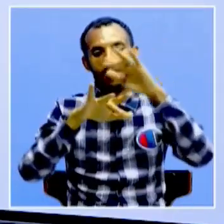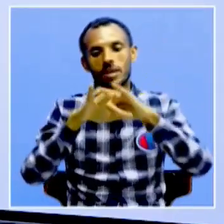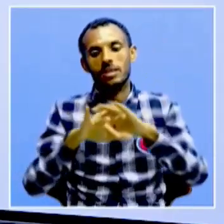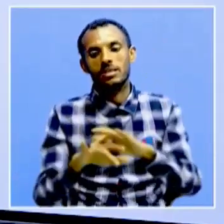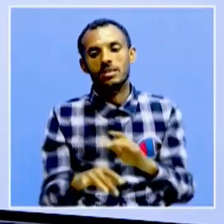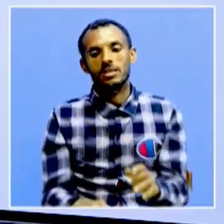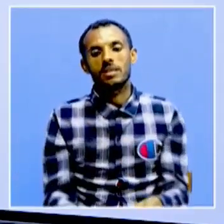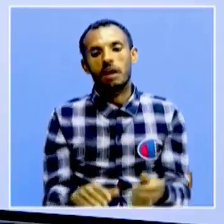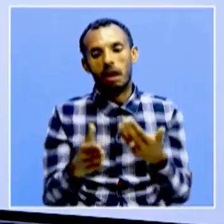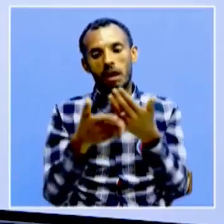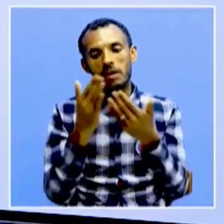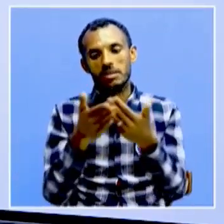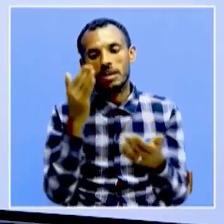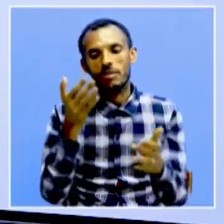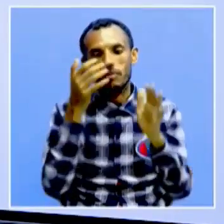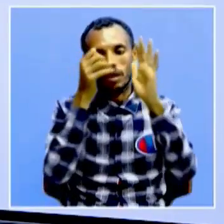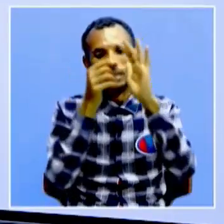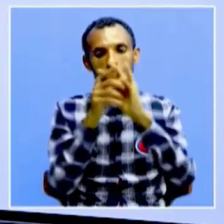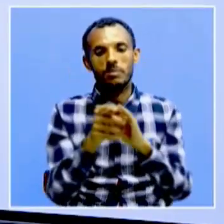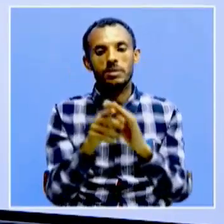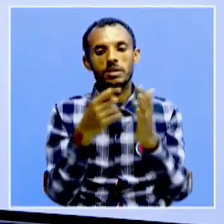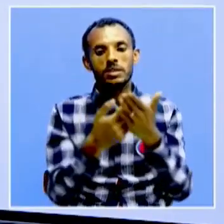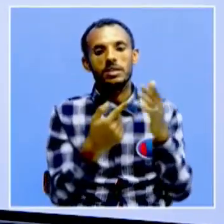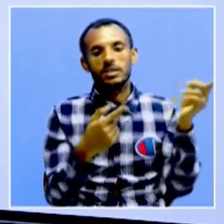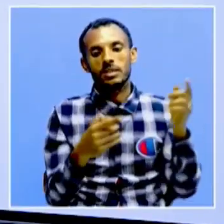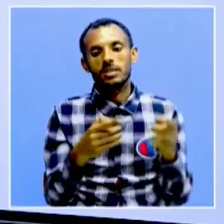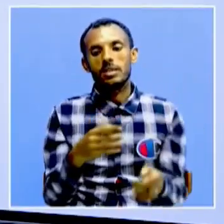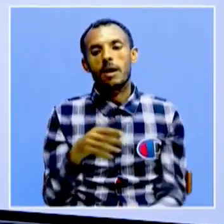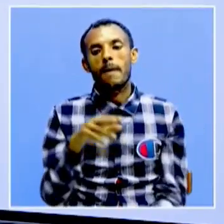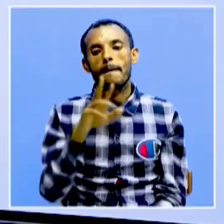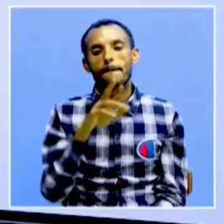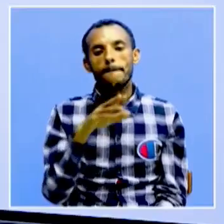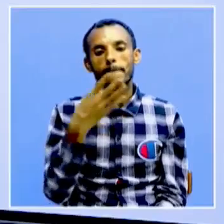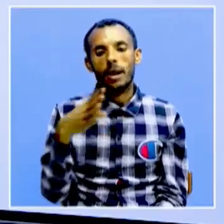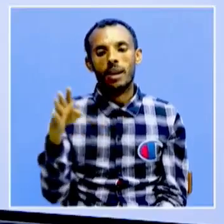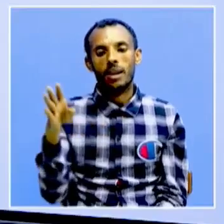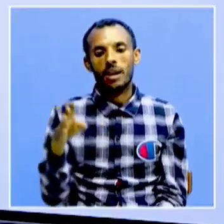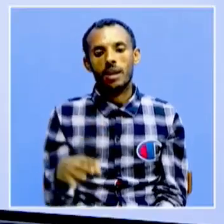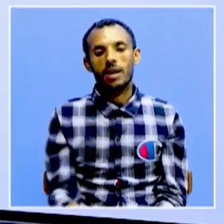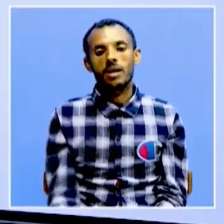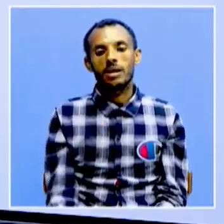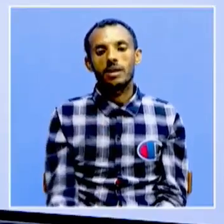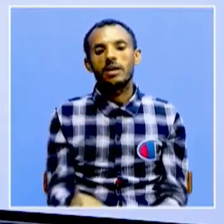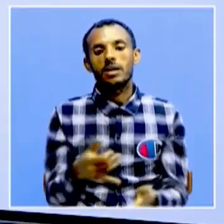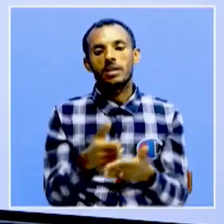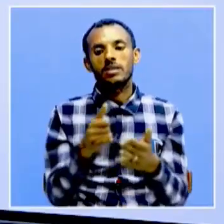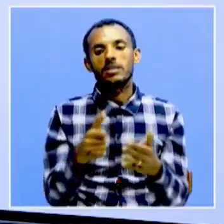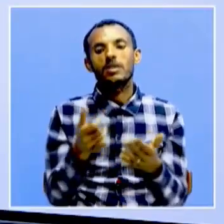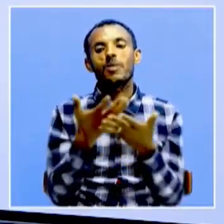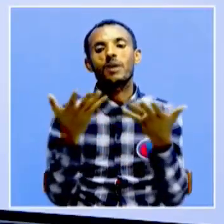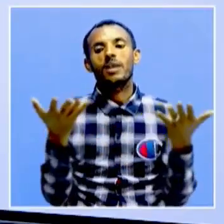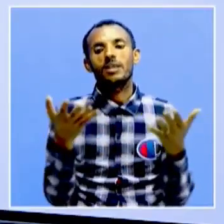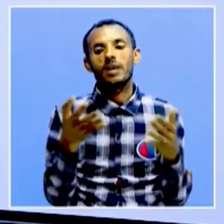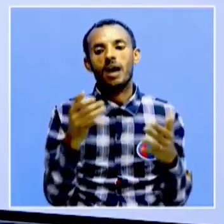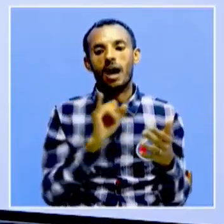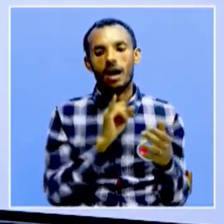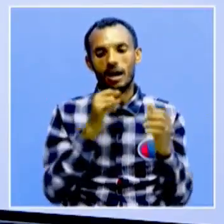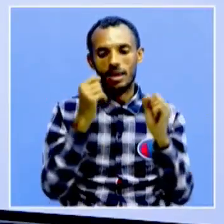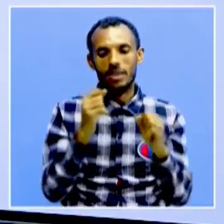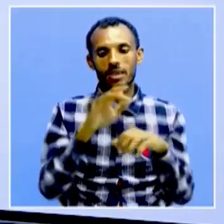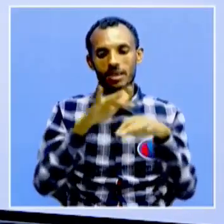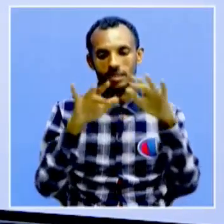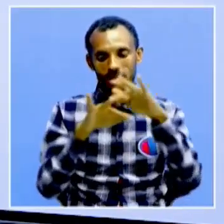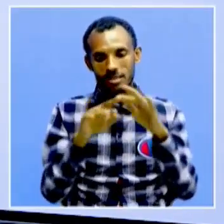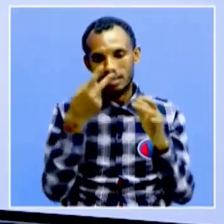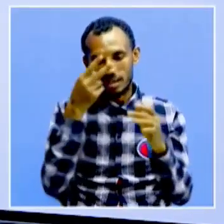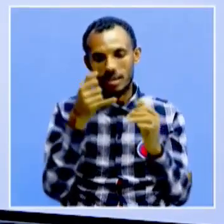easily, right? For example, this is what? It is a pen, right? So it is concrete. I can touch it. I can see it.